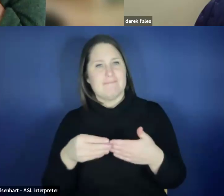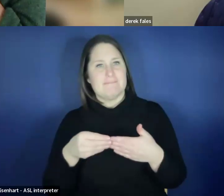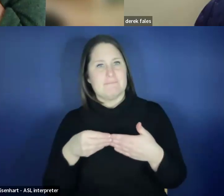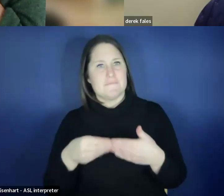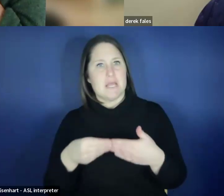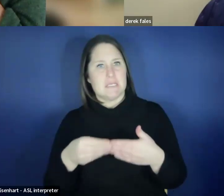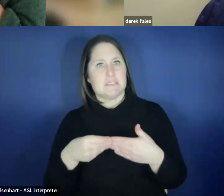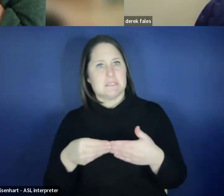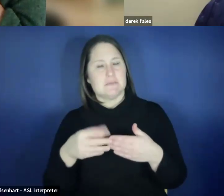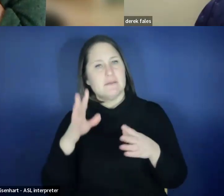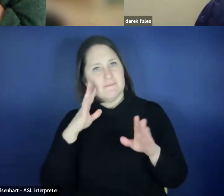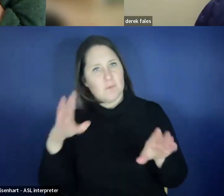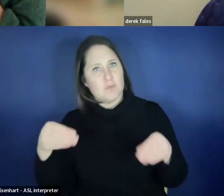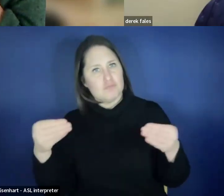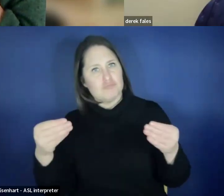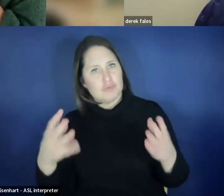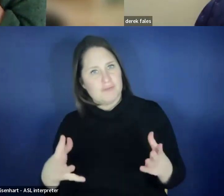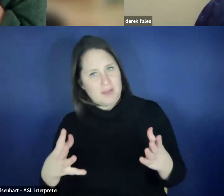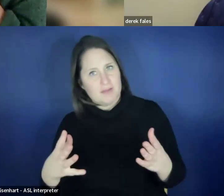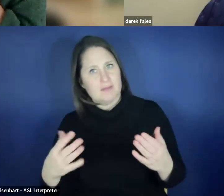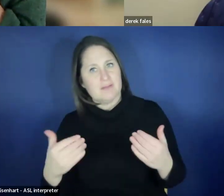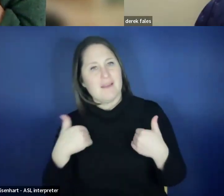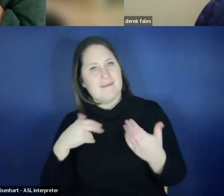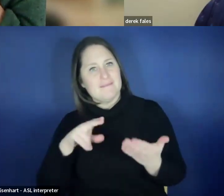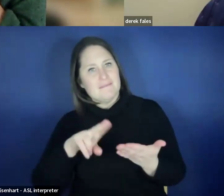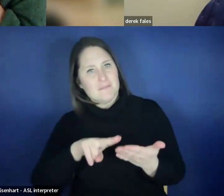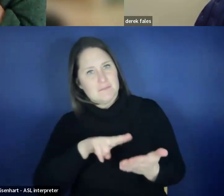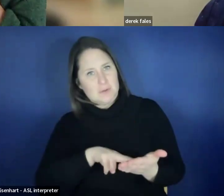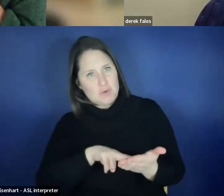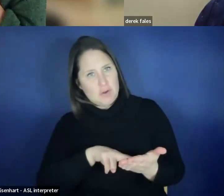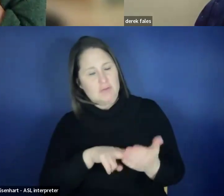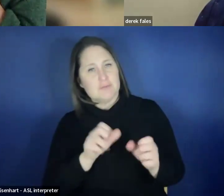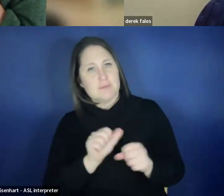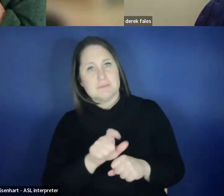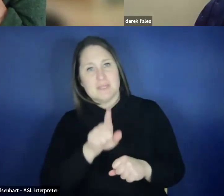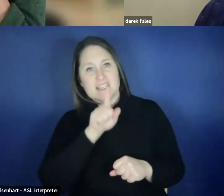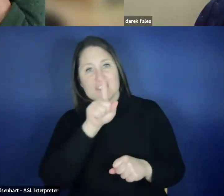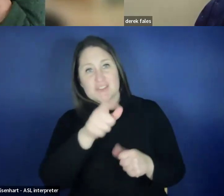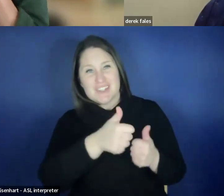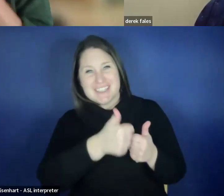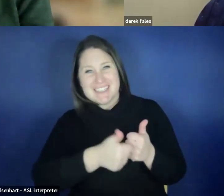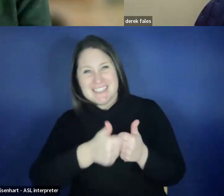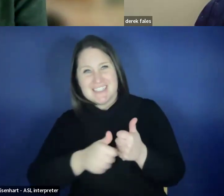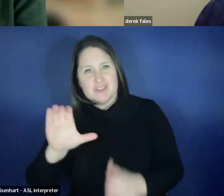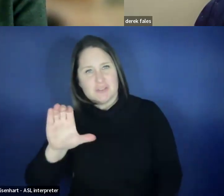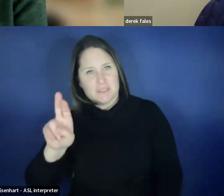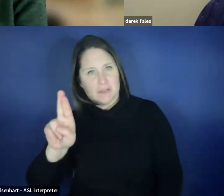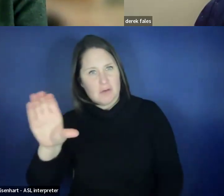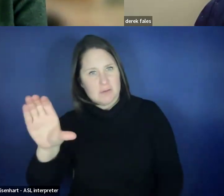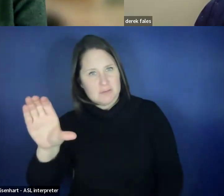for providers who have the contract to make sure that each of their CRCs